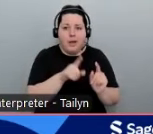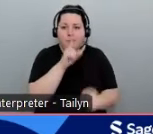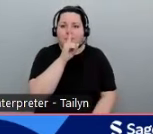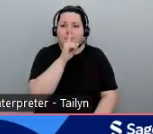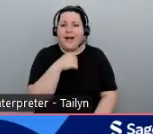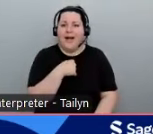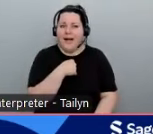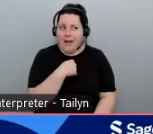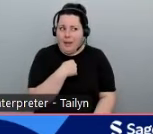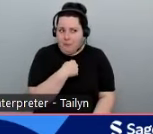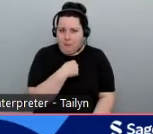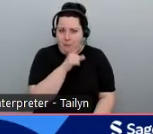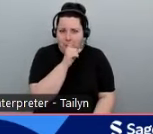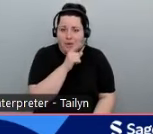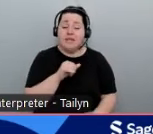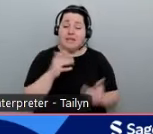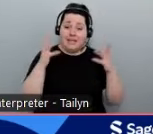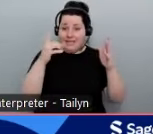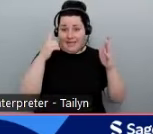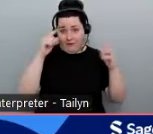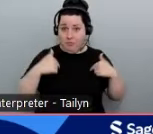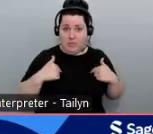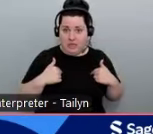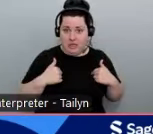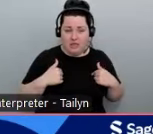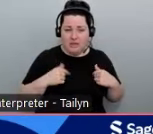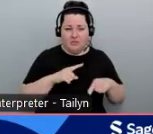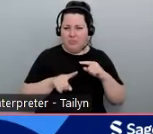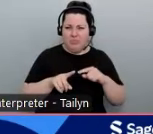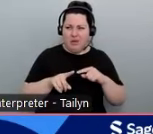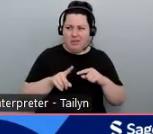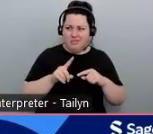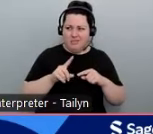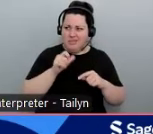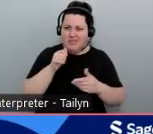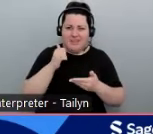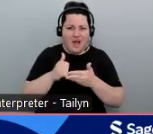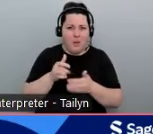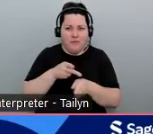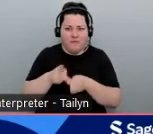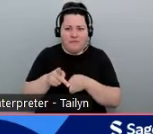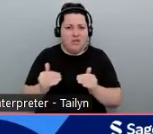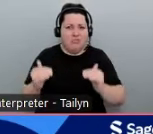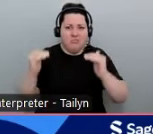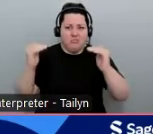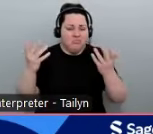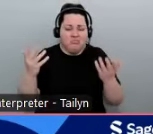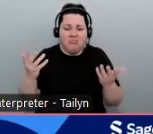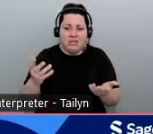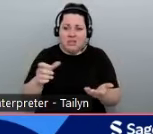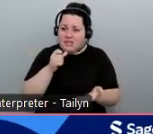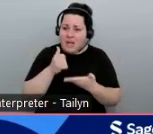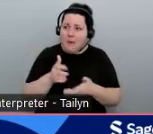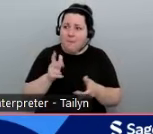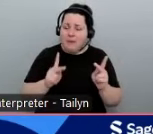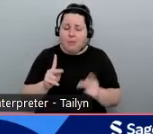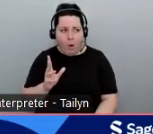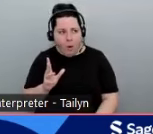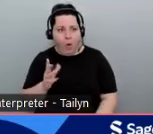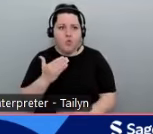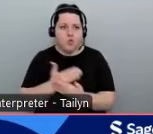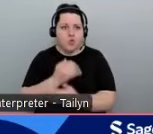I mean, yay for me, but it doesn't really help the field advance. It doesn't help people generate new hypotheses, maybe